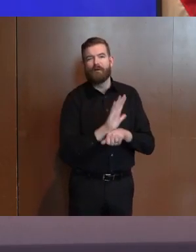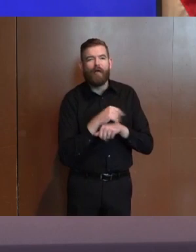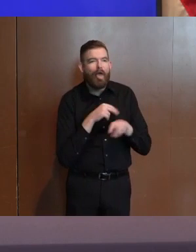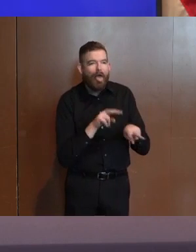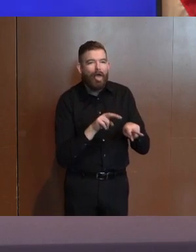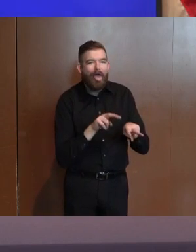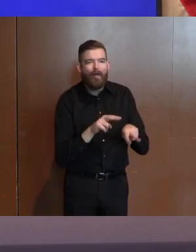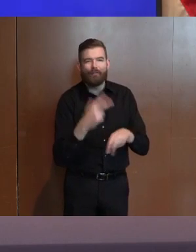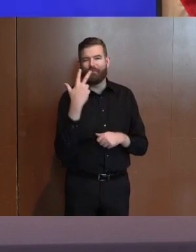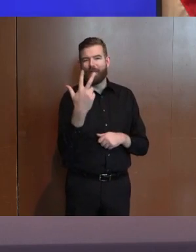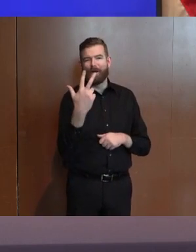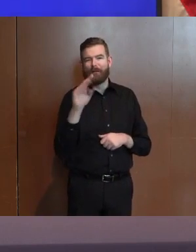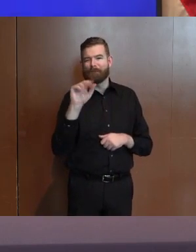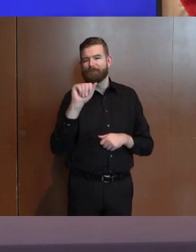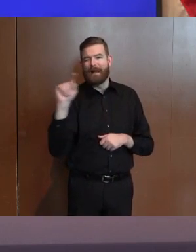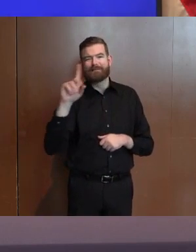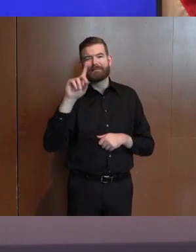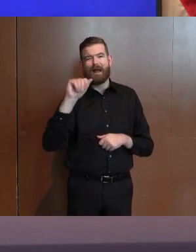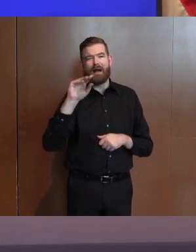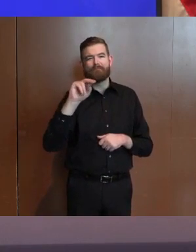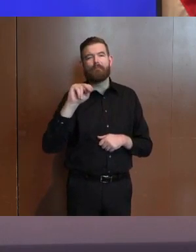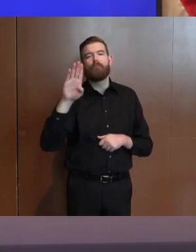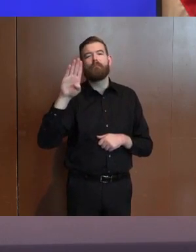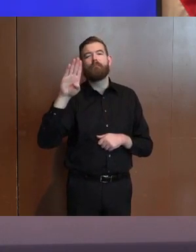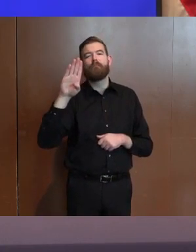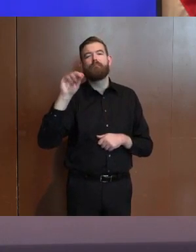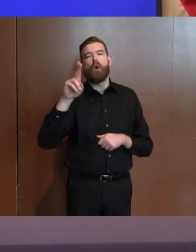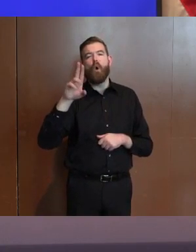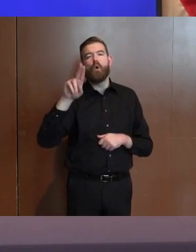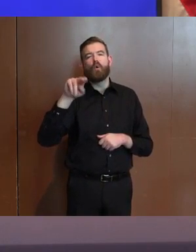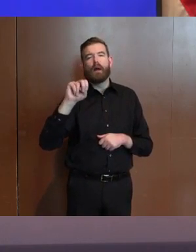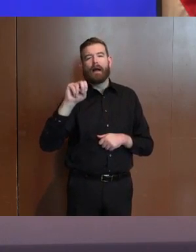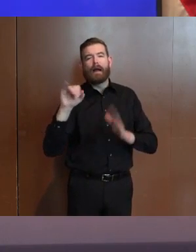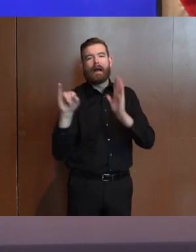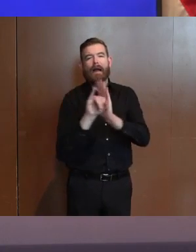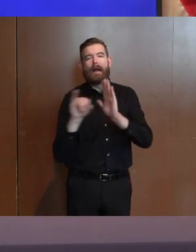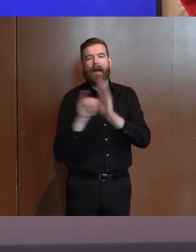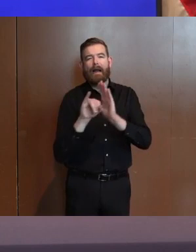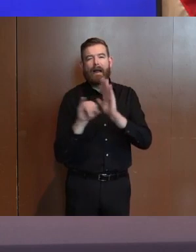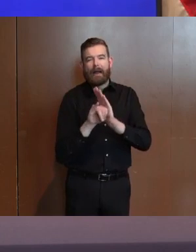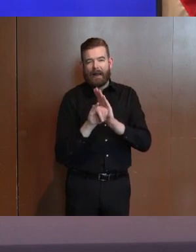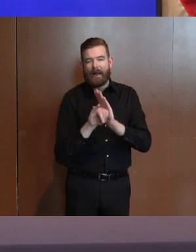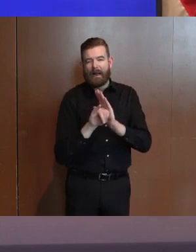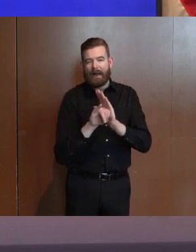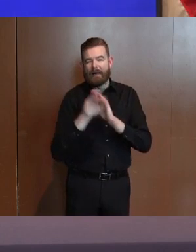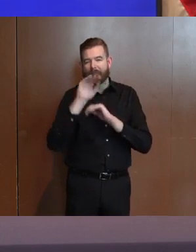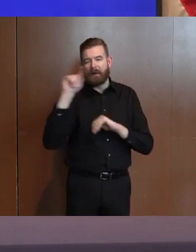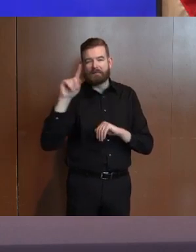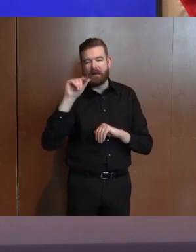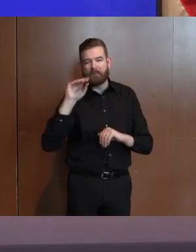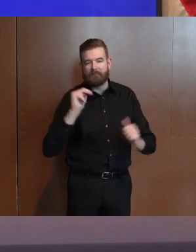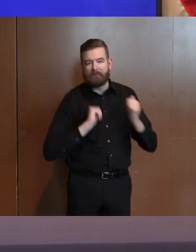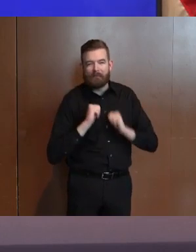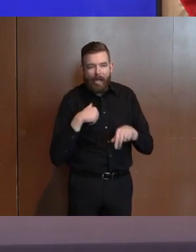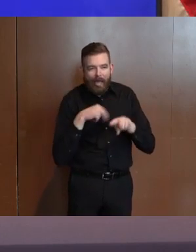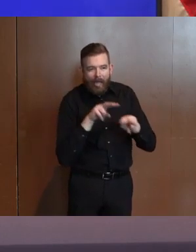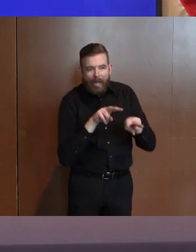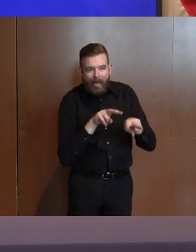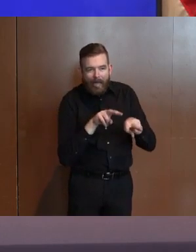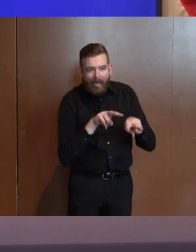Bourne movies. We haven't gotten to the Jeremy Renner yet. And in a more sort of grasping